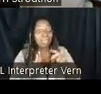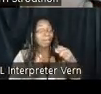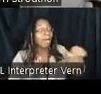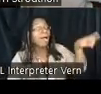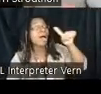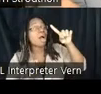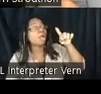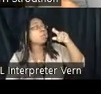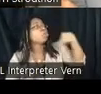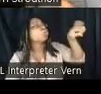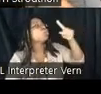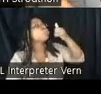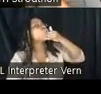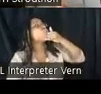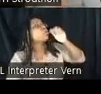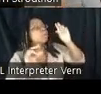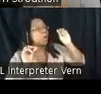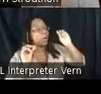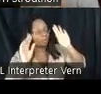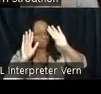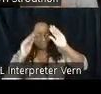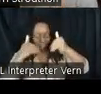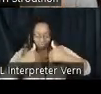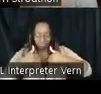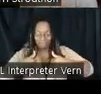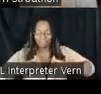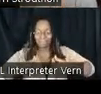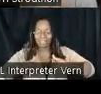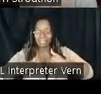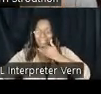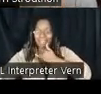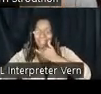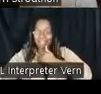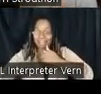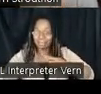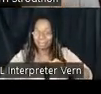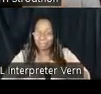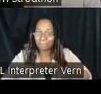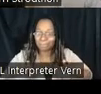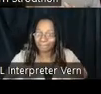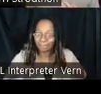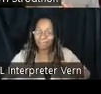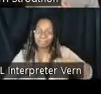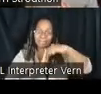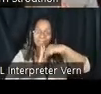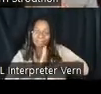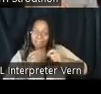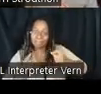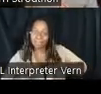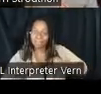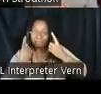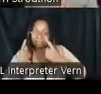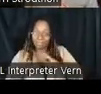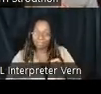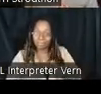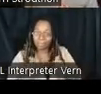there that are messed up. This is about the way that I'm messed up as well, and the ways that happened to me. And I need to dig in and understand the core of what's going on with me.